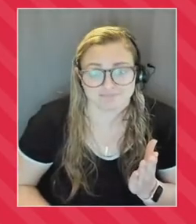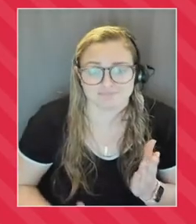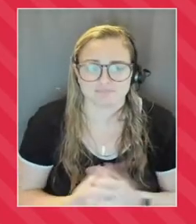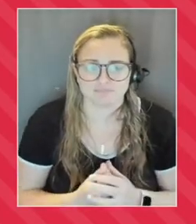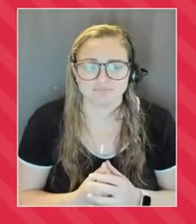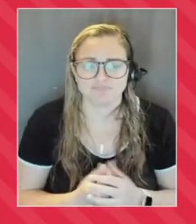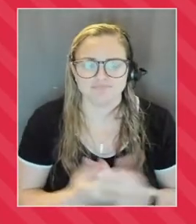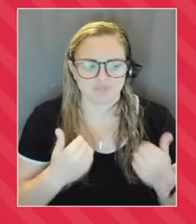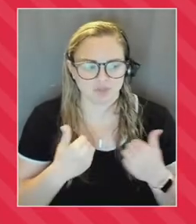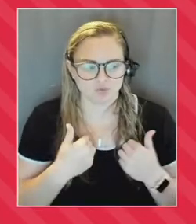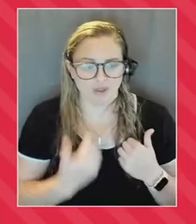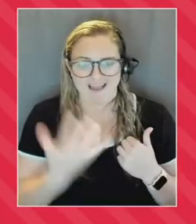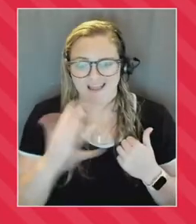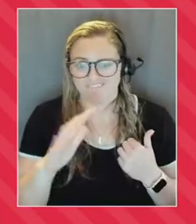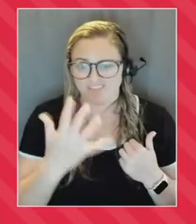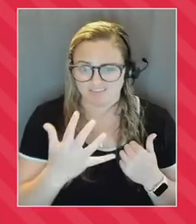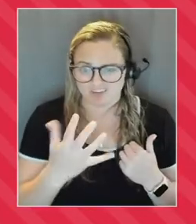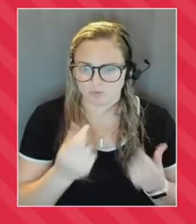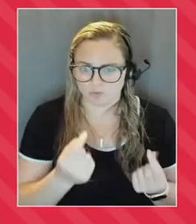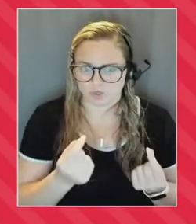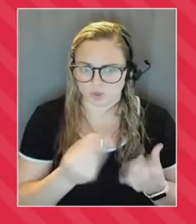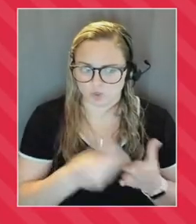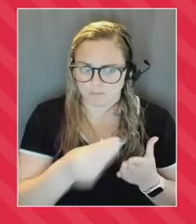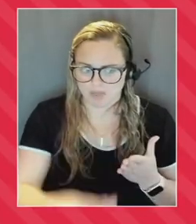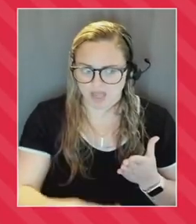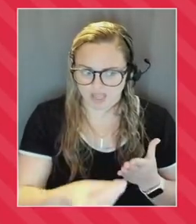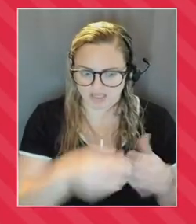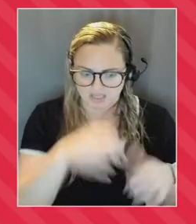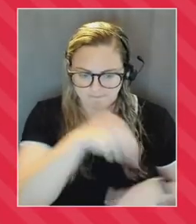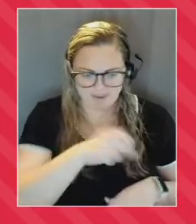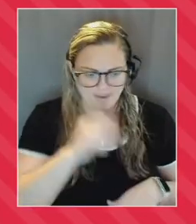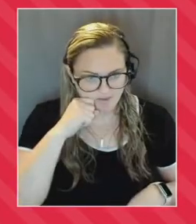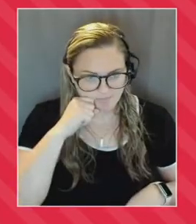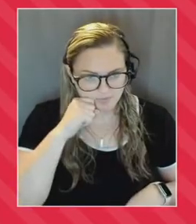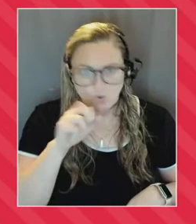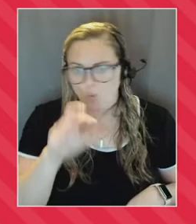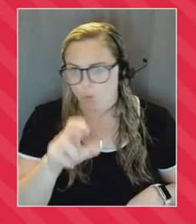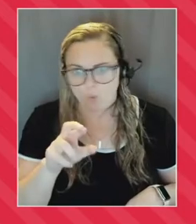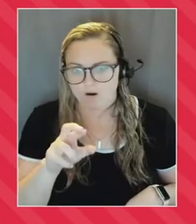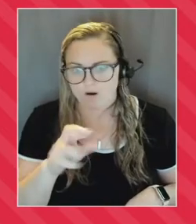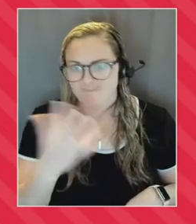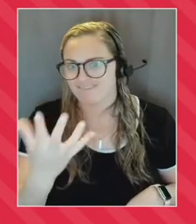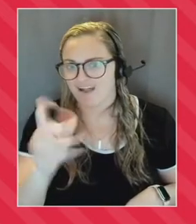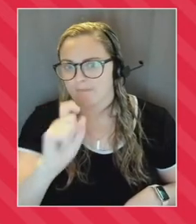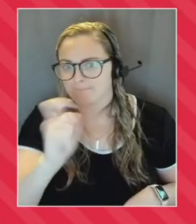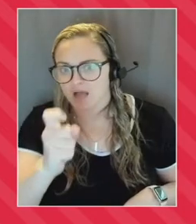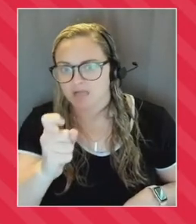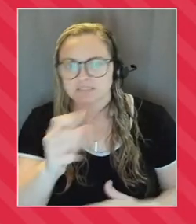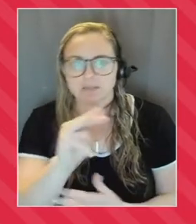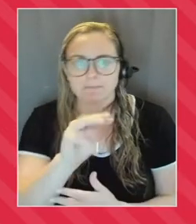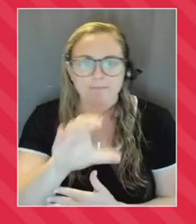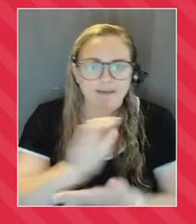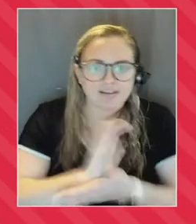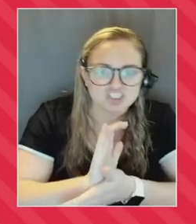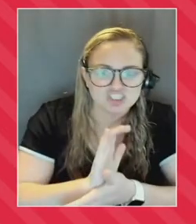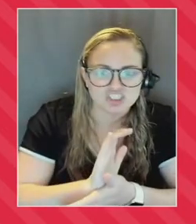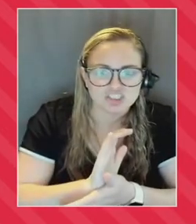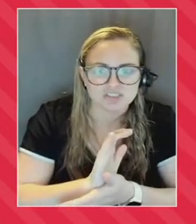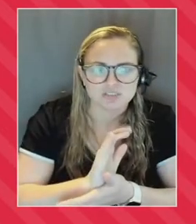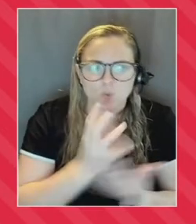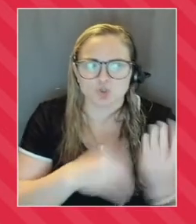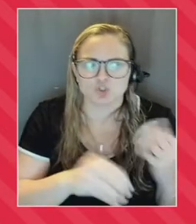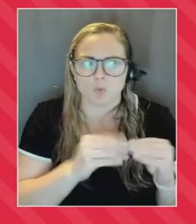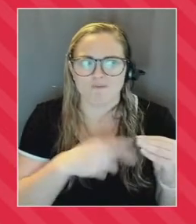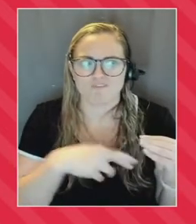have $5, am I going to buy a bag of apples or am I going to buy 5 boxes of macaroni and cheese? What is the greater risk? And that